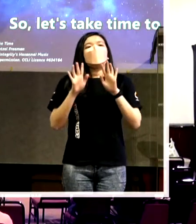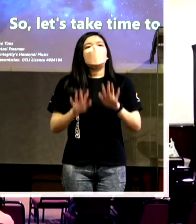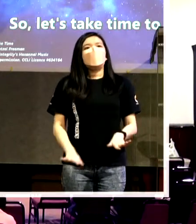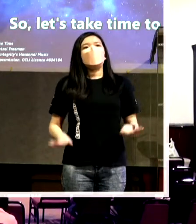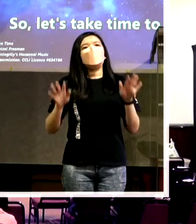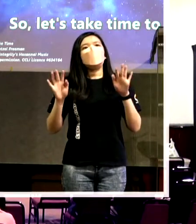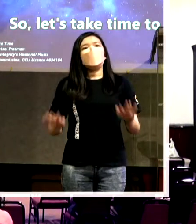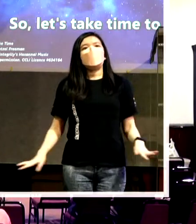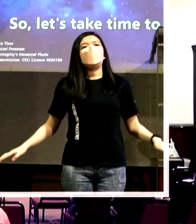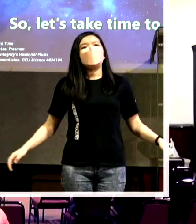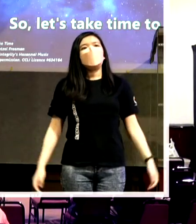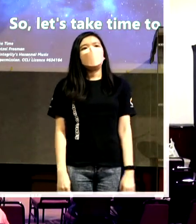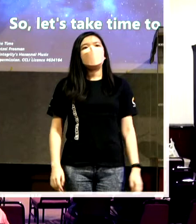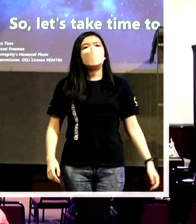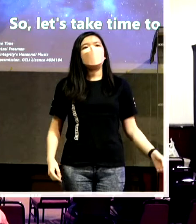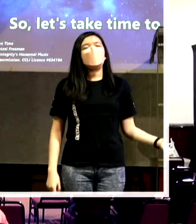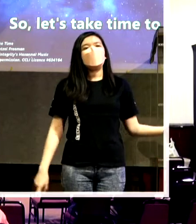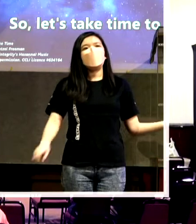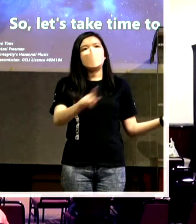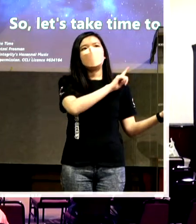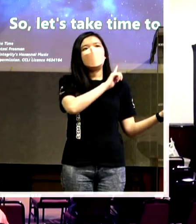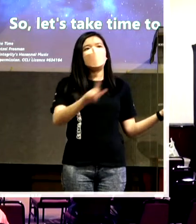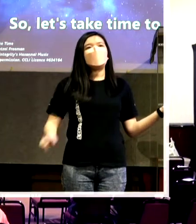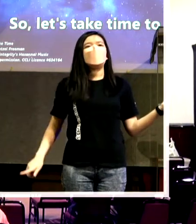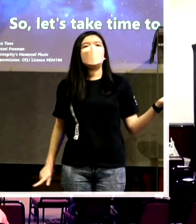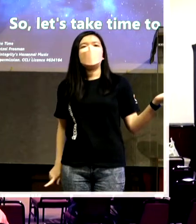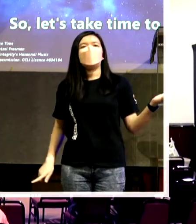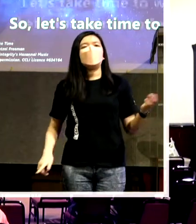to wait upon the